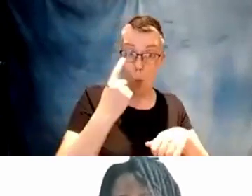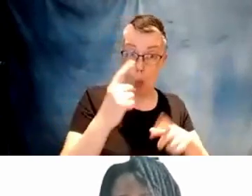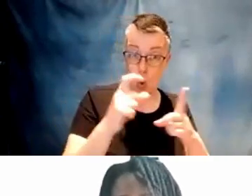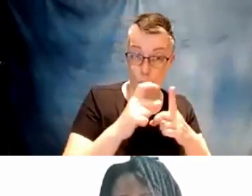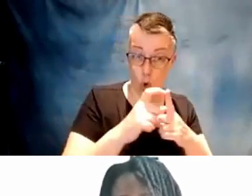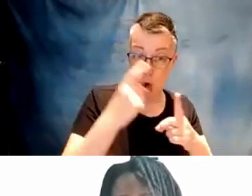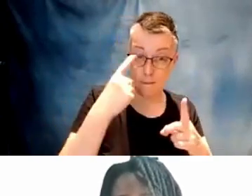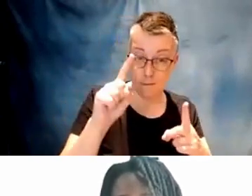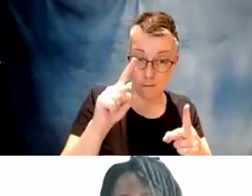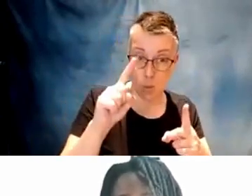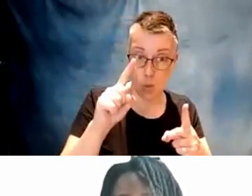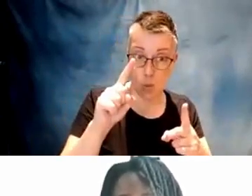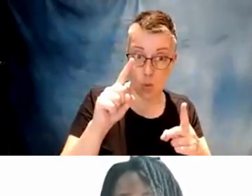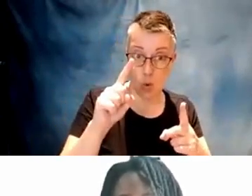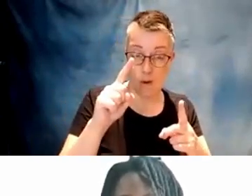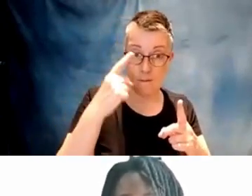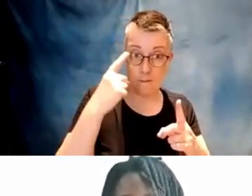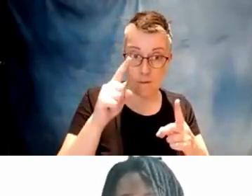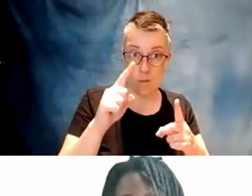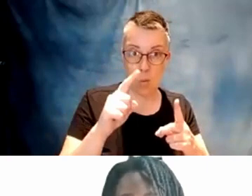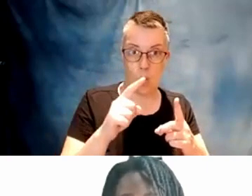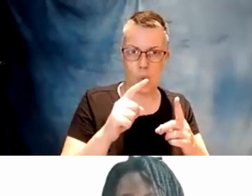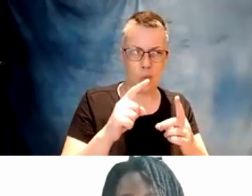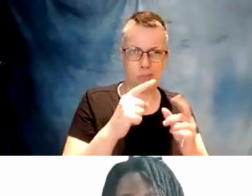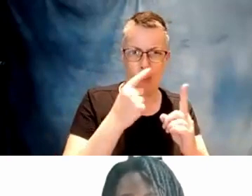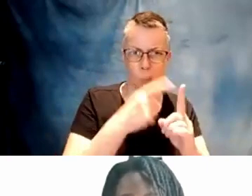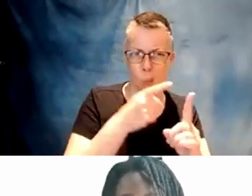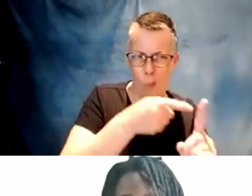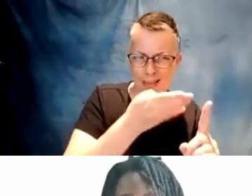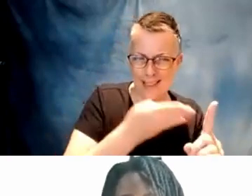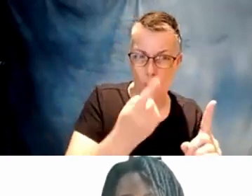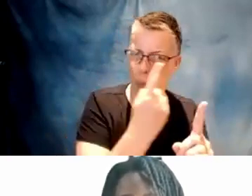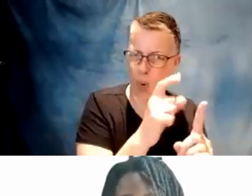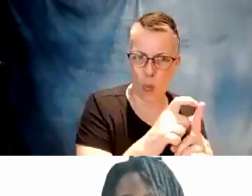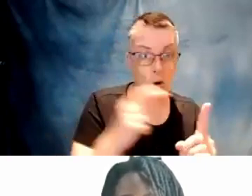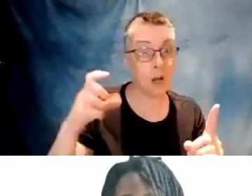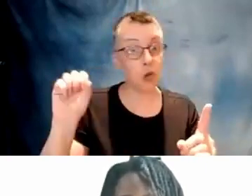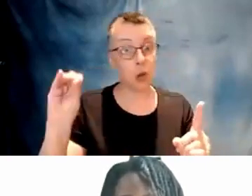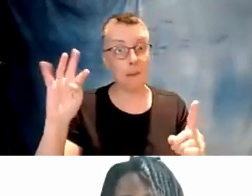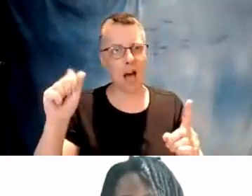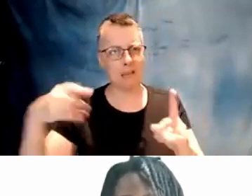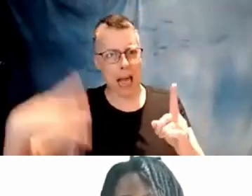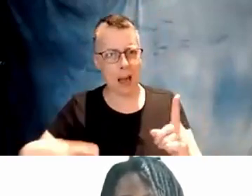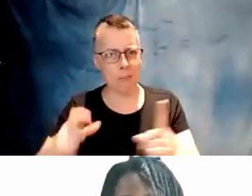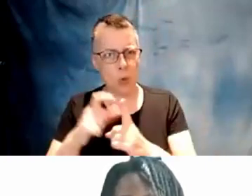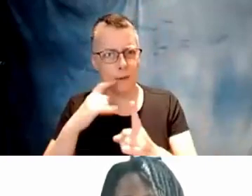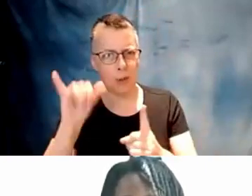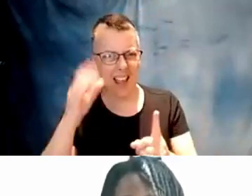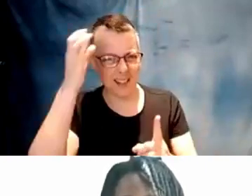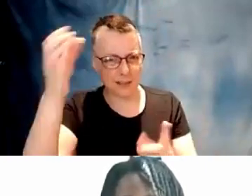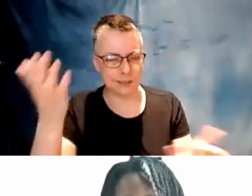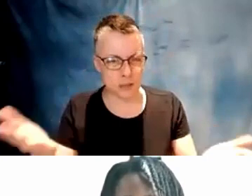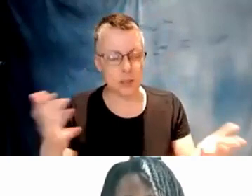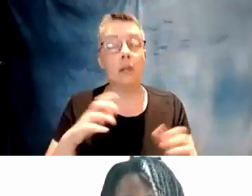uncle, but in Somali, there's like multiple words for that. But in terms of learning another language, I